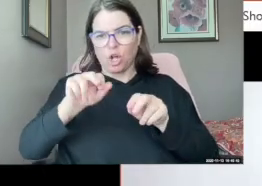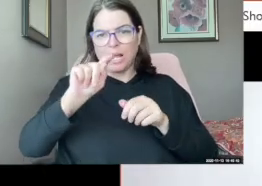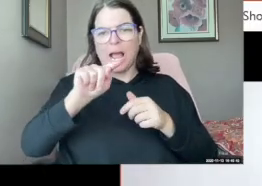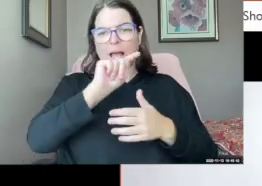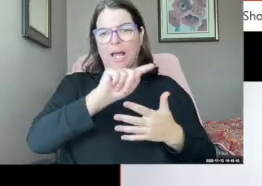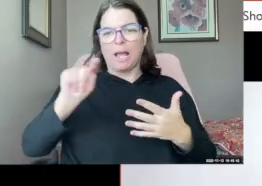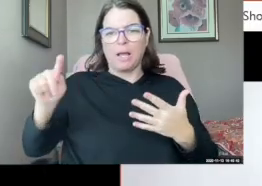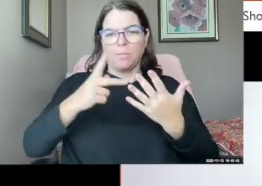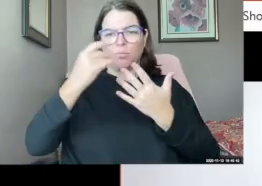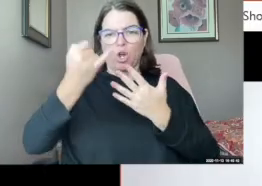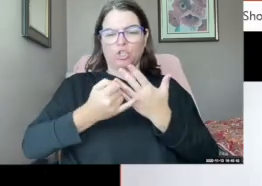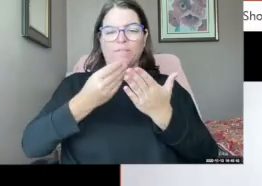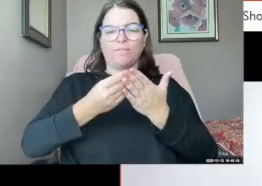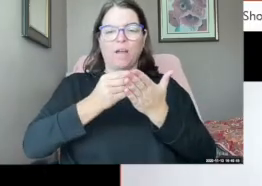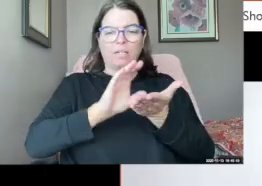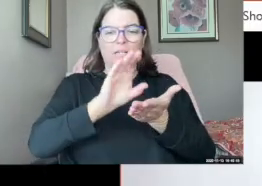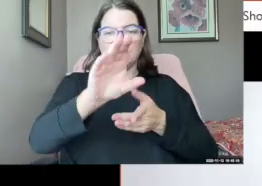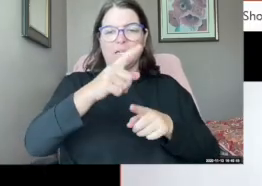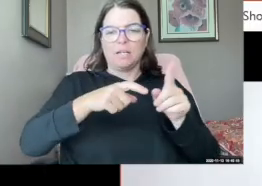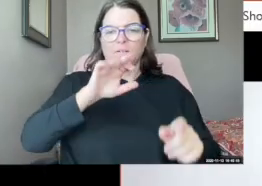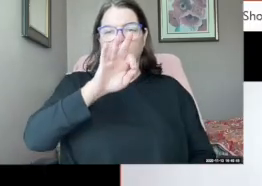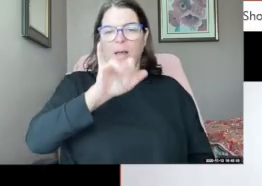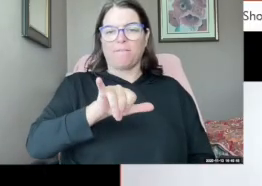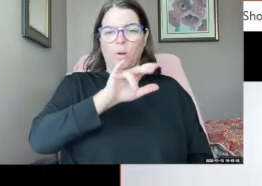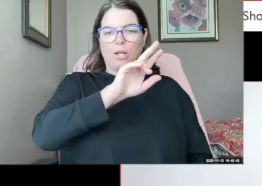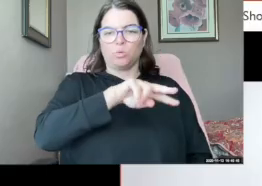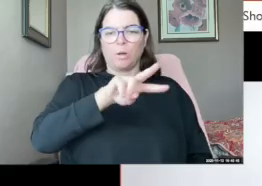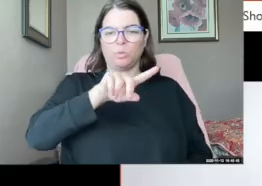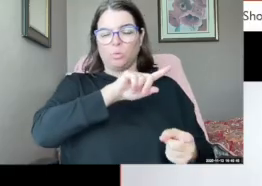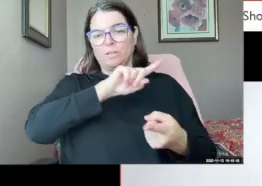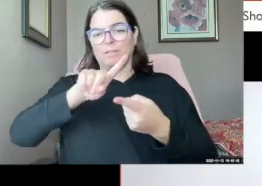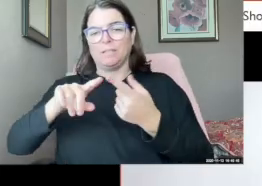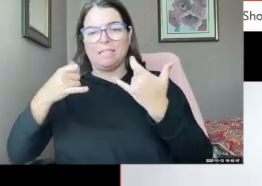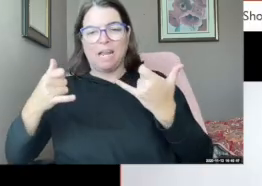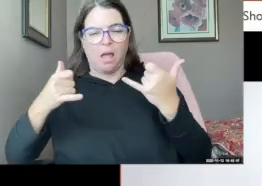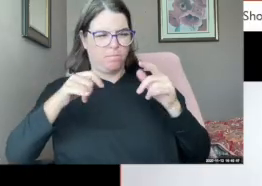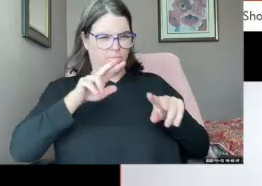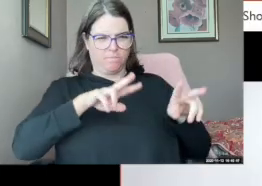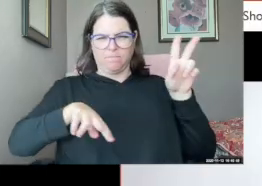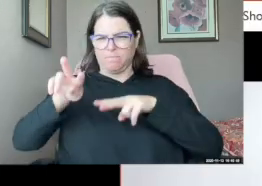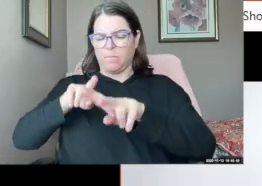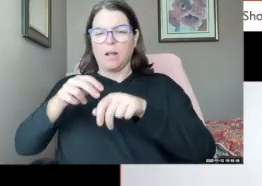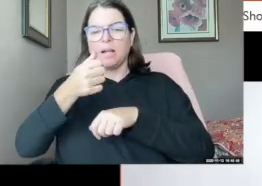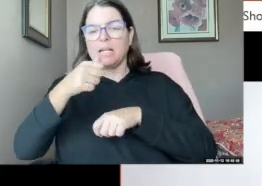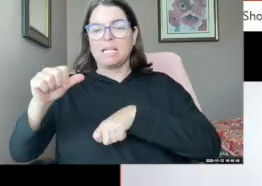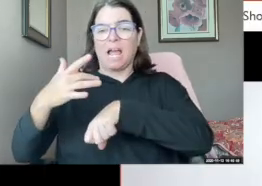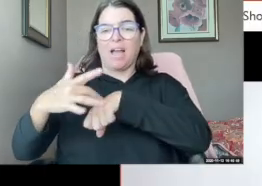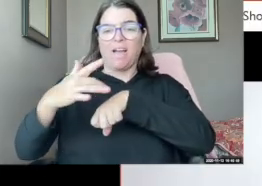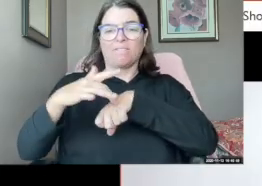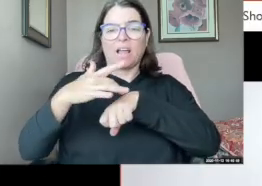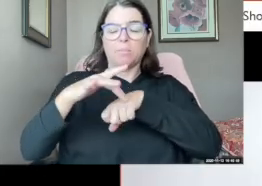CARB to look at our projects that were funded from fiscal years 22 through